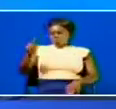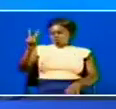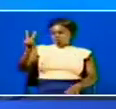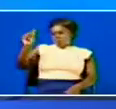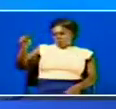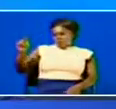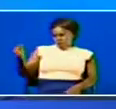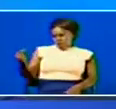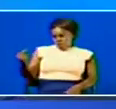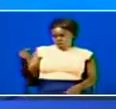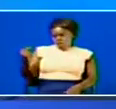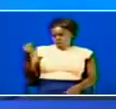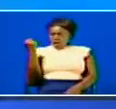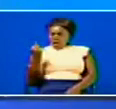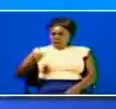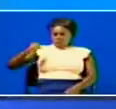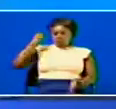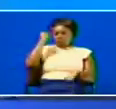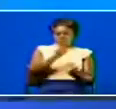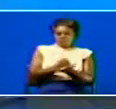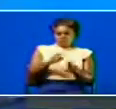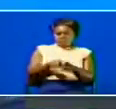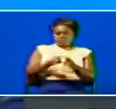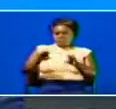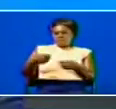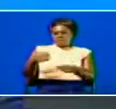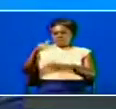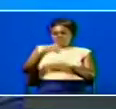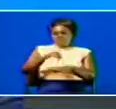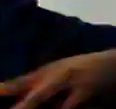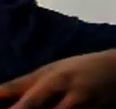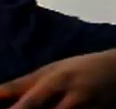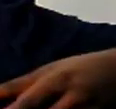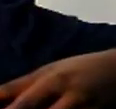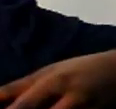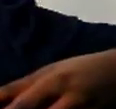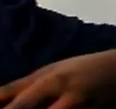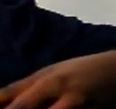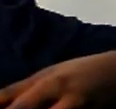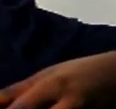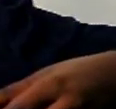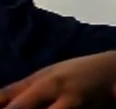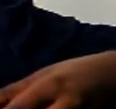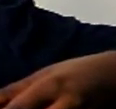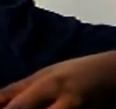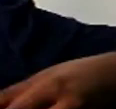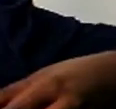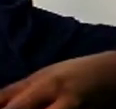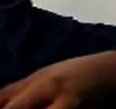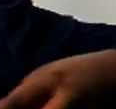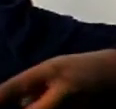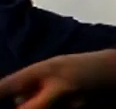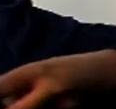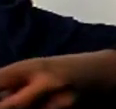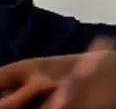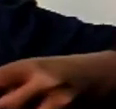shillings, abuse of office and issuing bouncing checks. Gwendo, who appeared before senior principal magistrate Lawrence Mugambi, denied the charges and